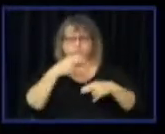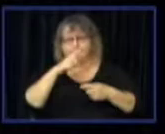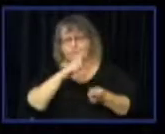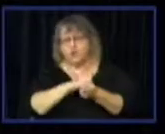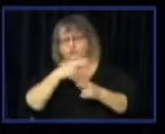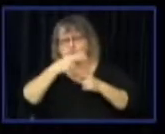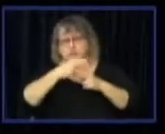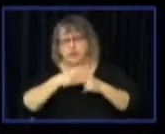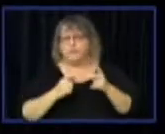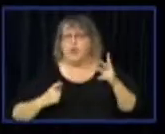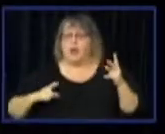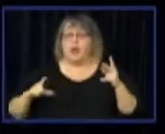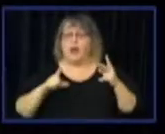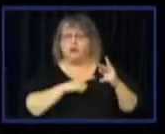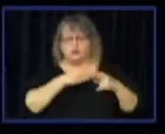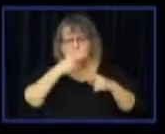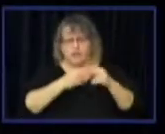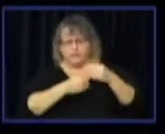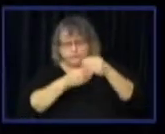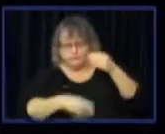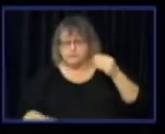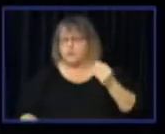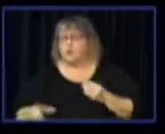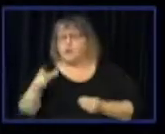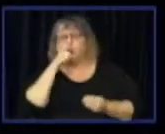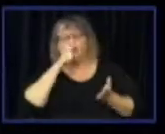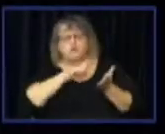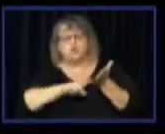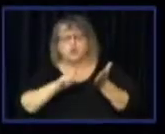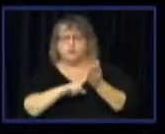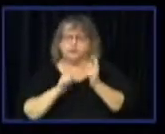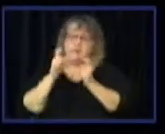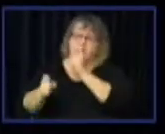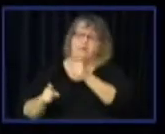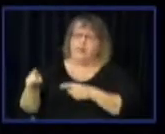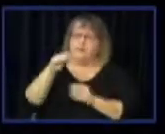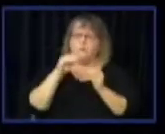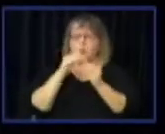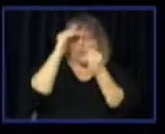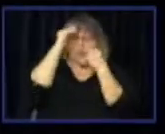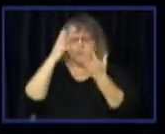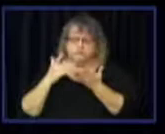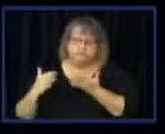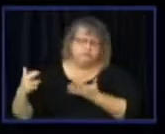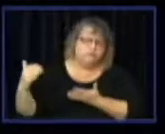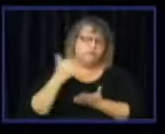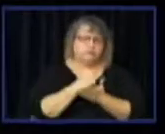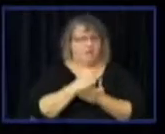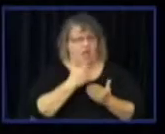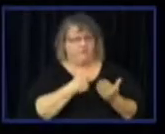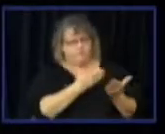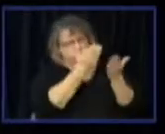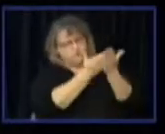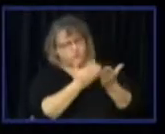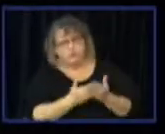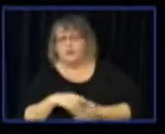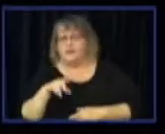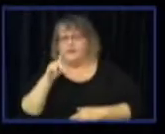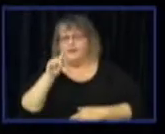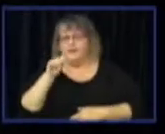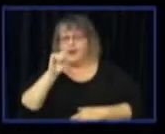provide legislators, can provide researchers with more information so that we can provide better